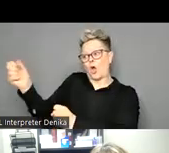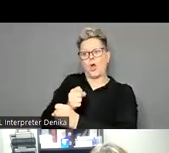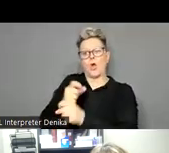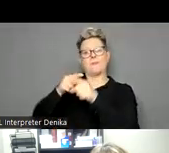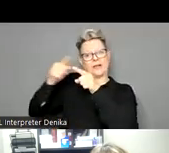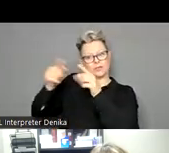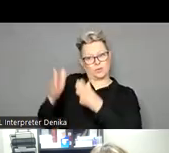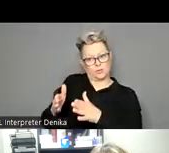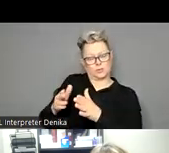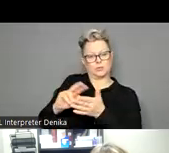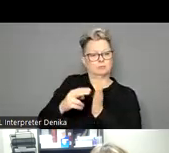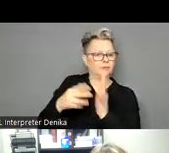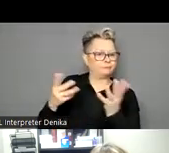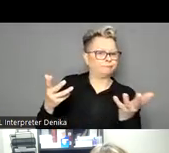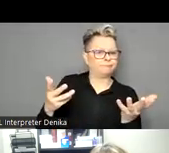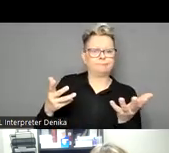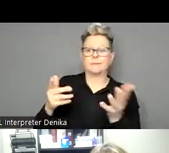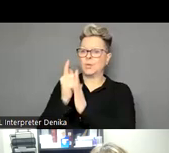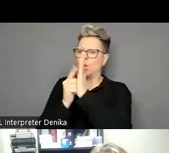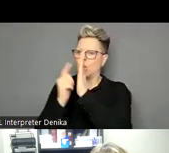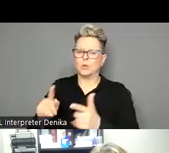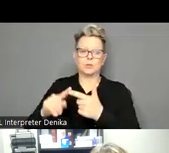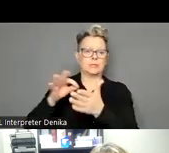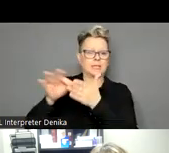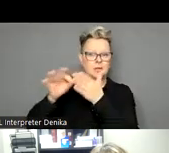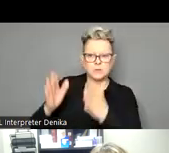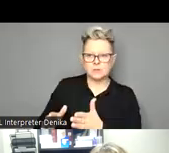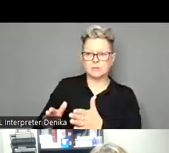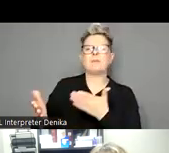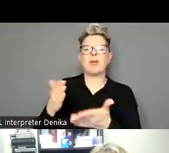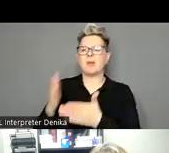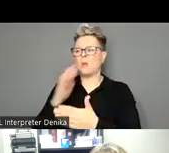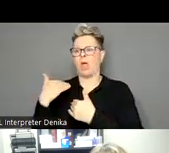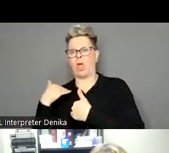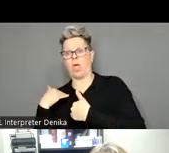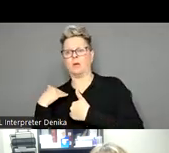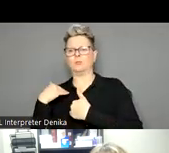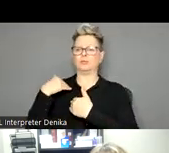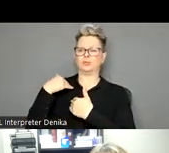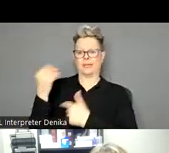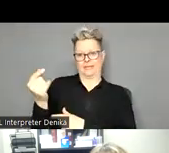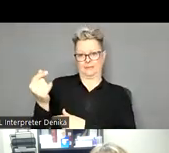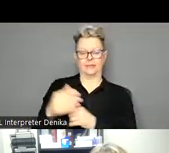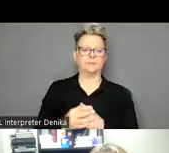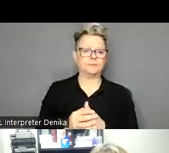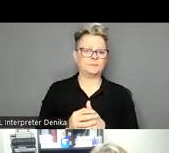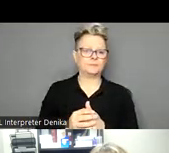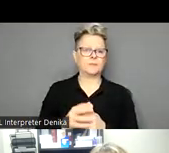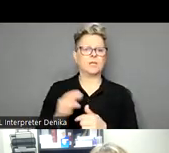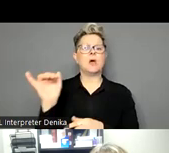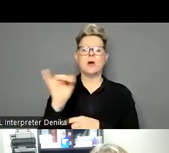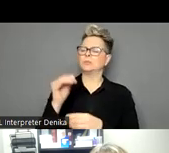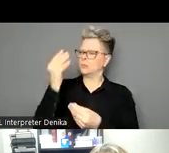financial advisors. That can reduce the stress on the executor. It could be really helpful. And another thing might be directing your executor